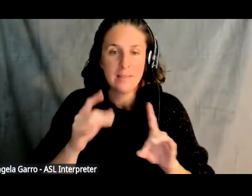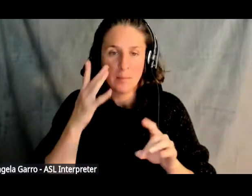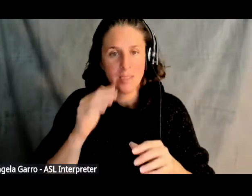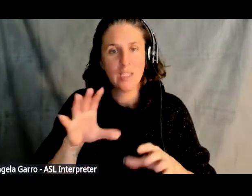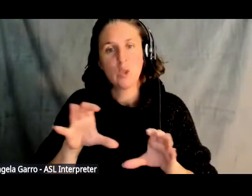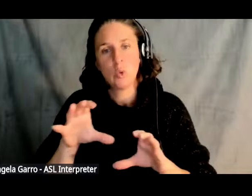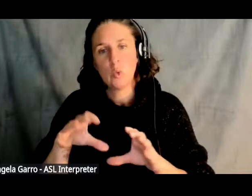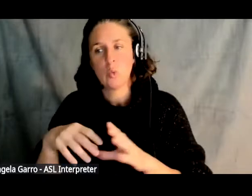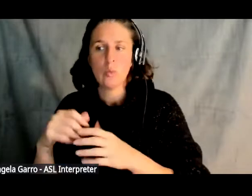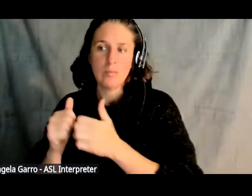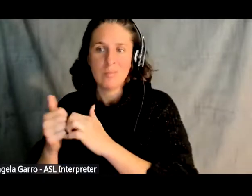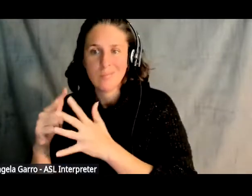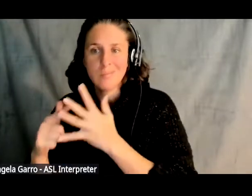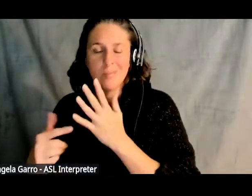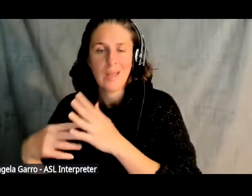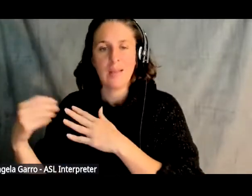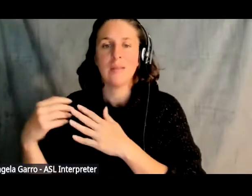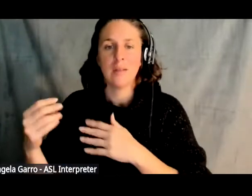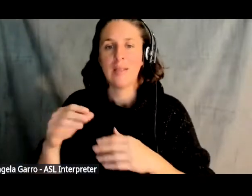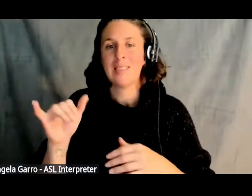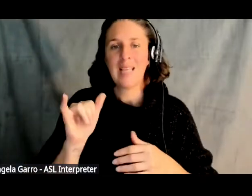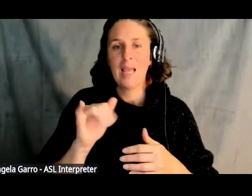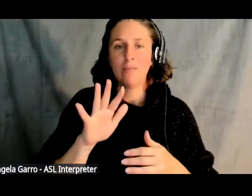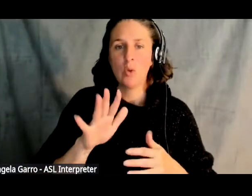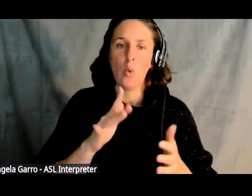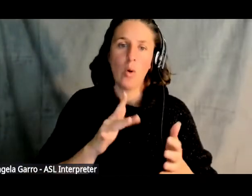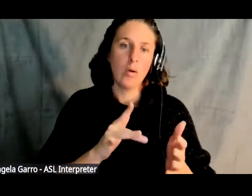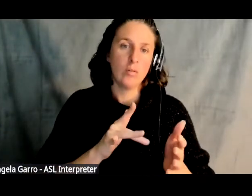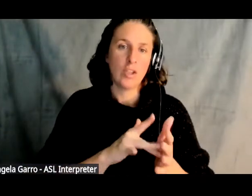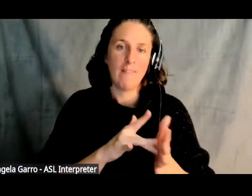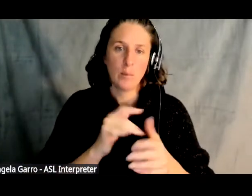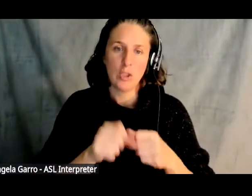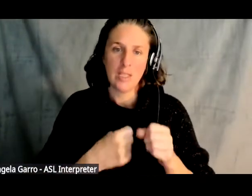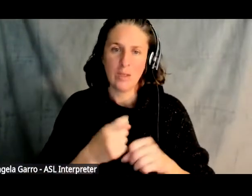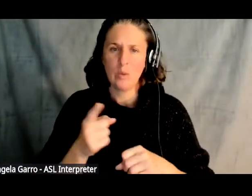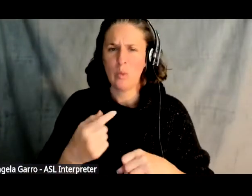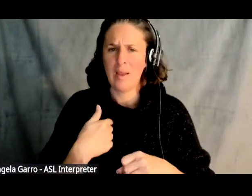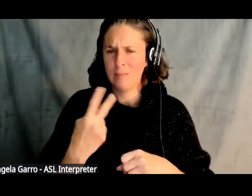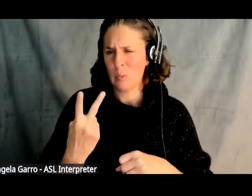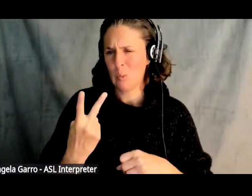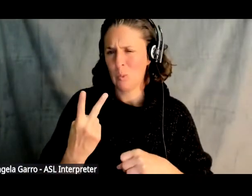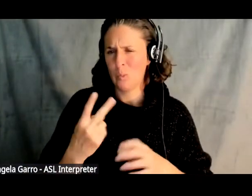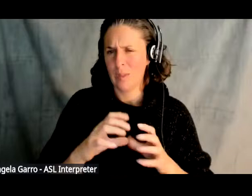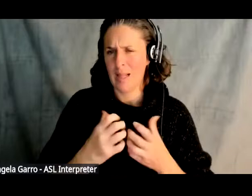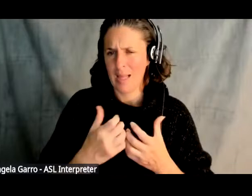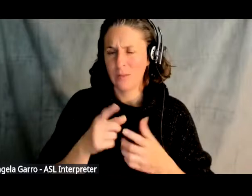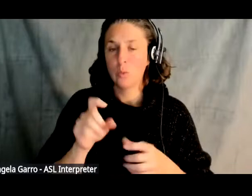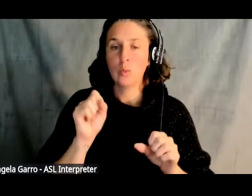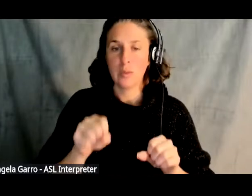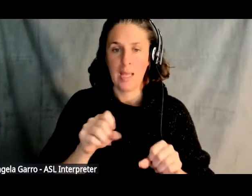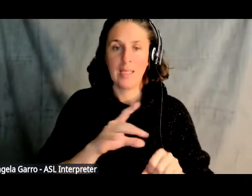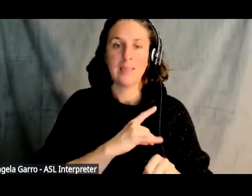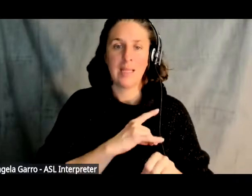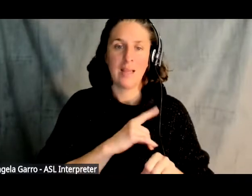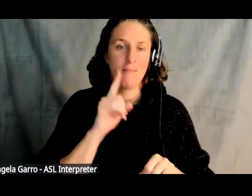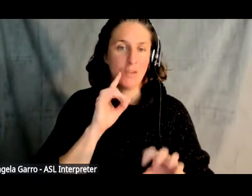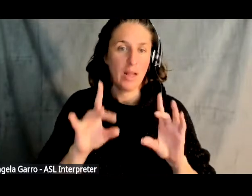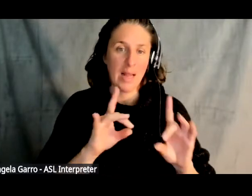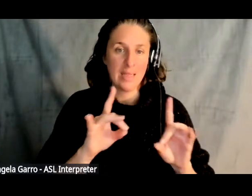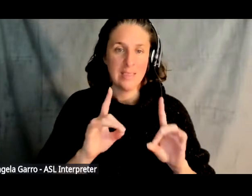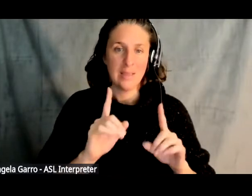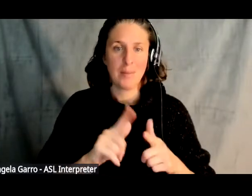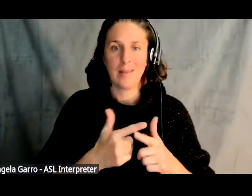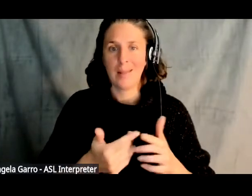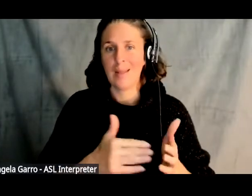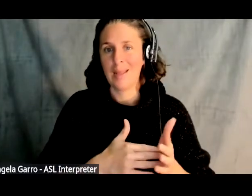extracurriculars. And then same for sophomore year. You have 2 classes, I think, that Right. you can take for electives. But then